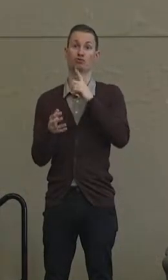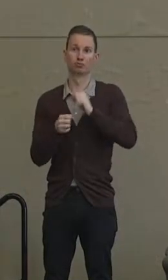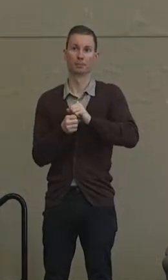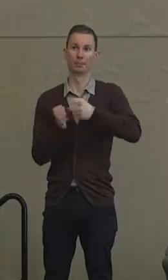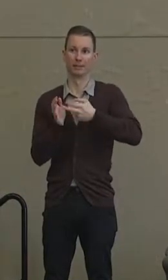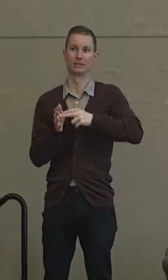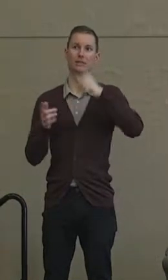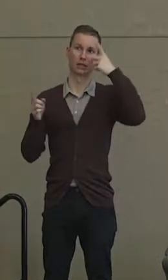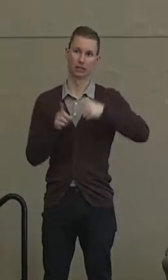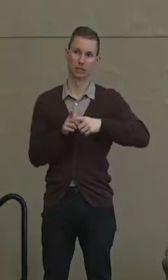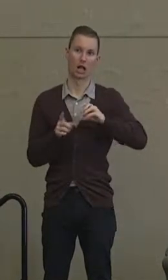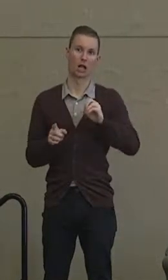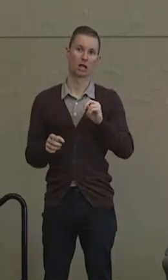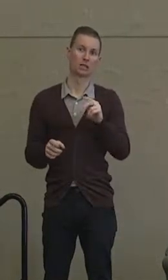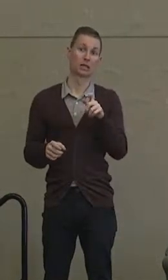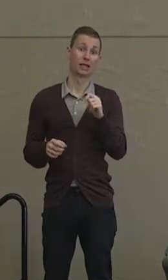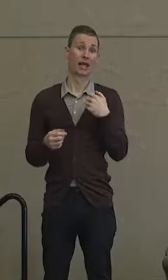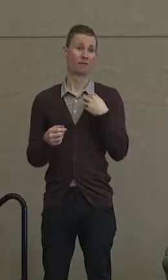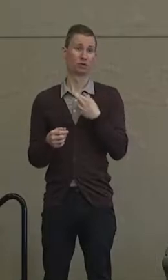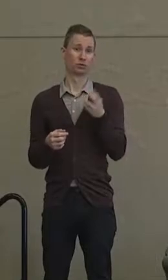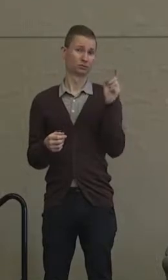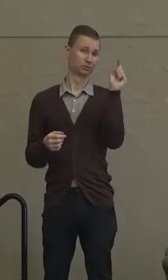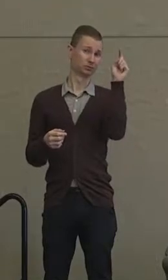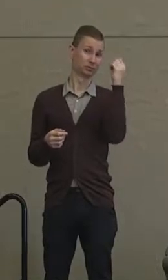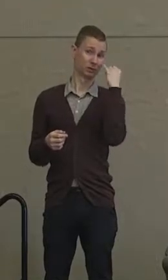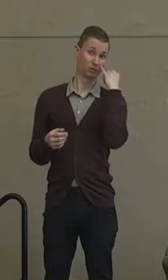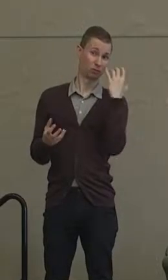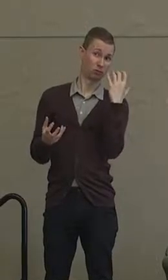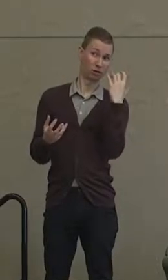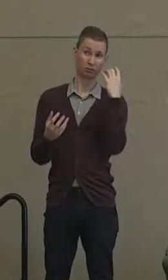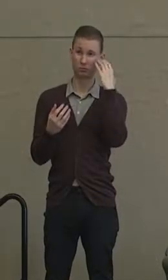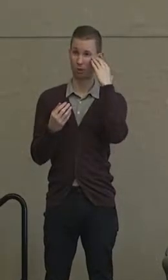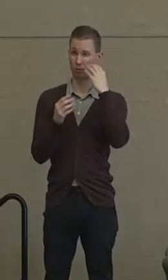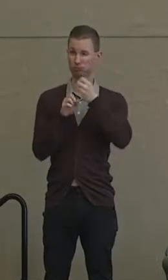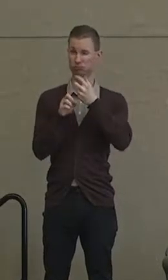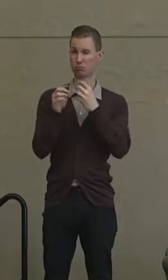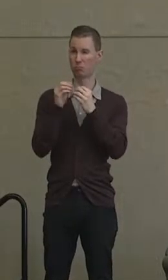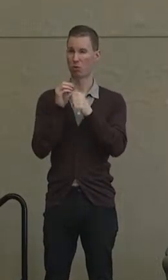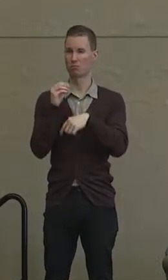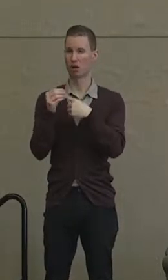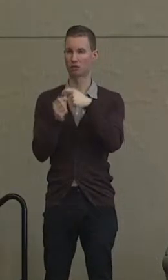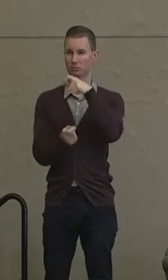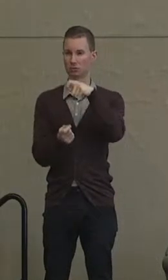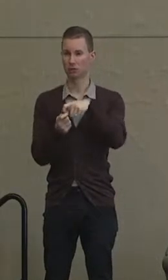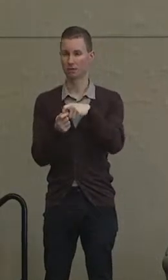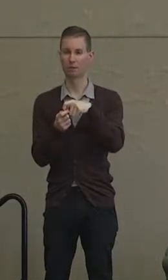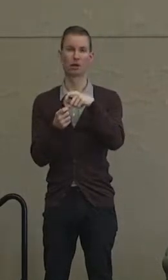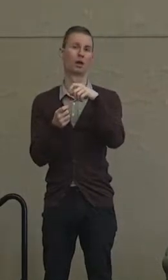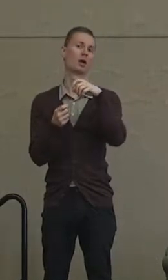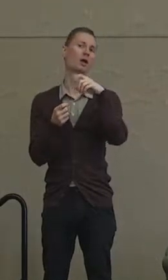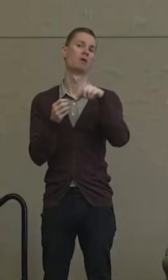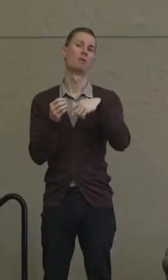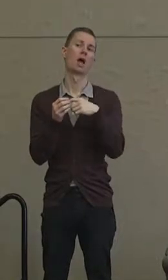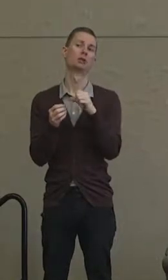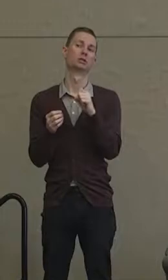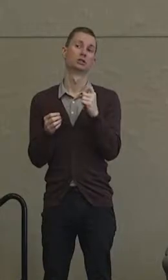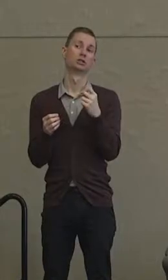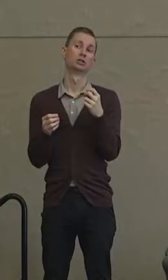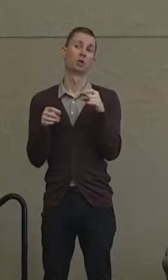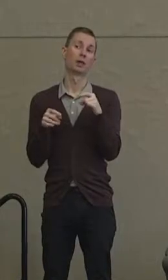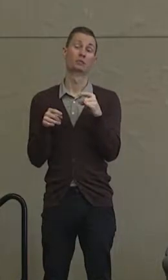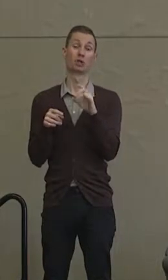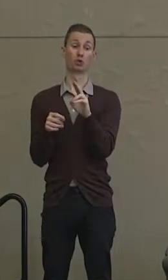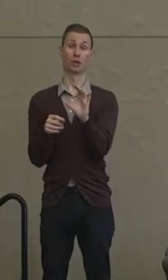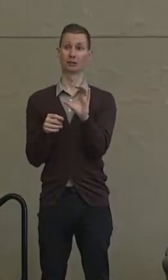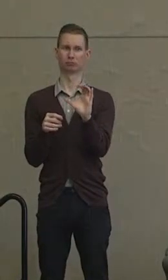We have some resources in the back for people who want to hear more about the specifics of sexual harassment. UIC,